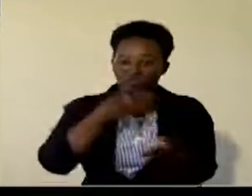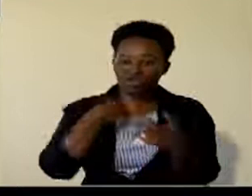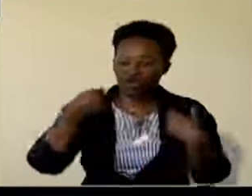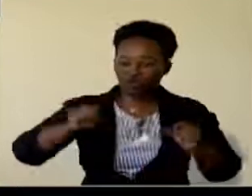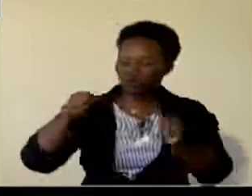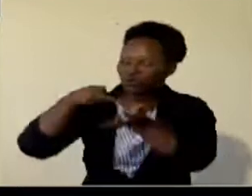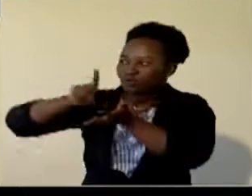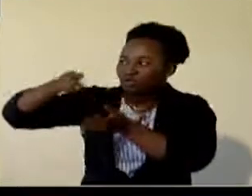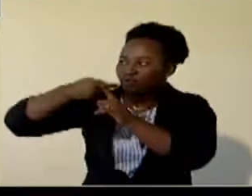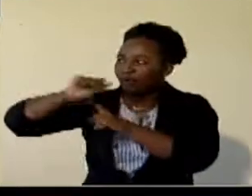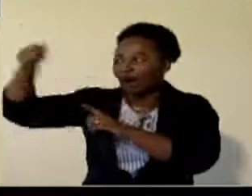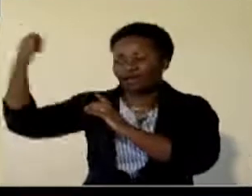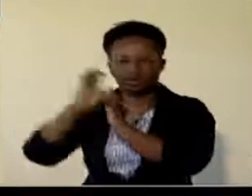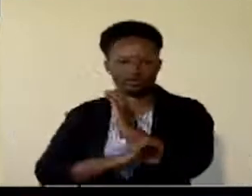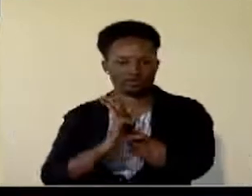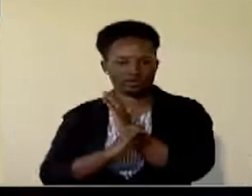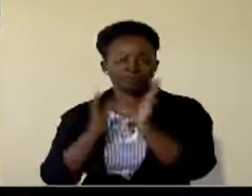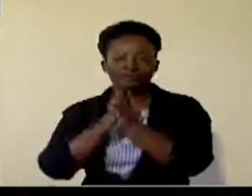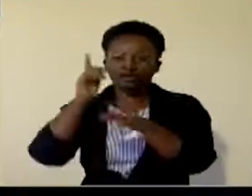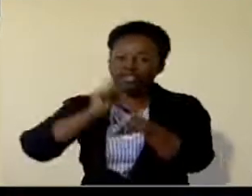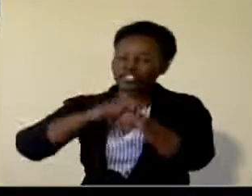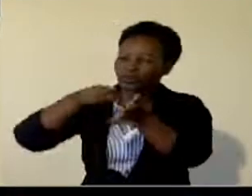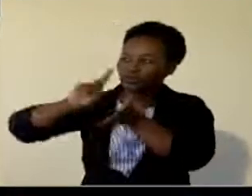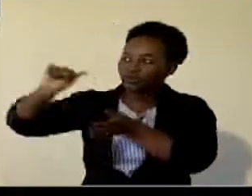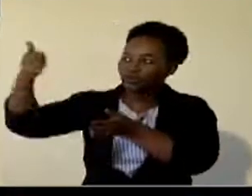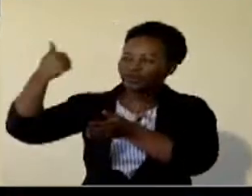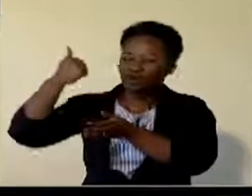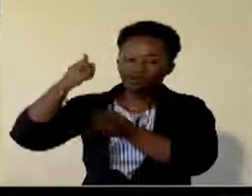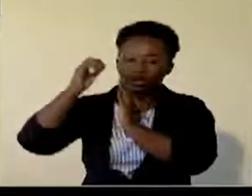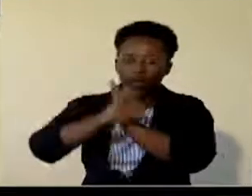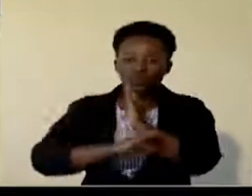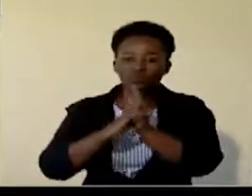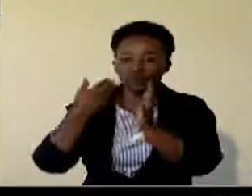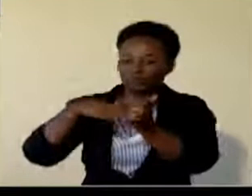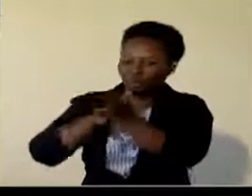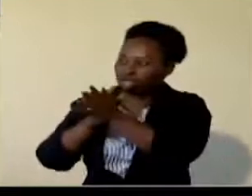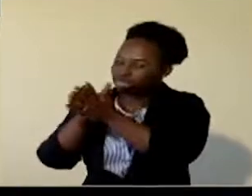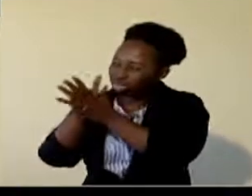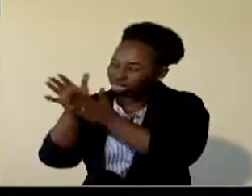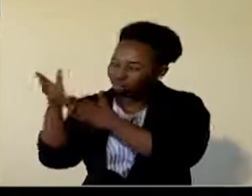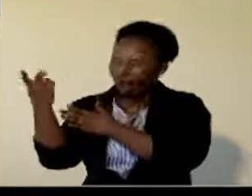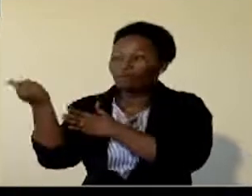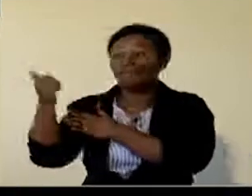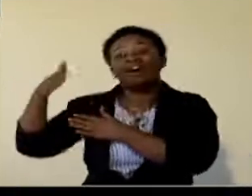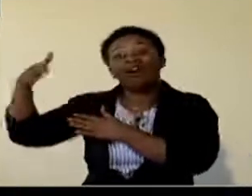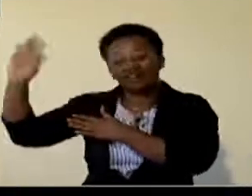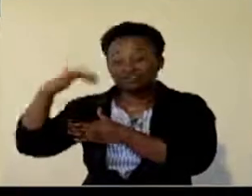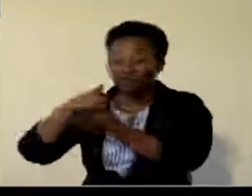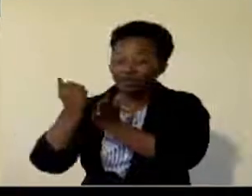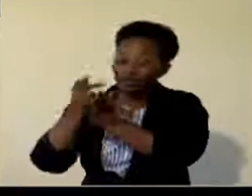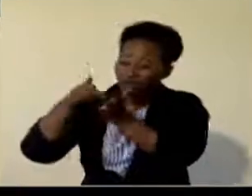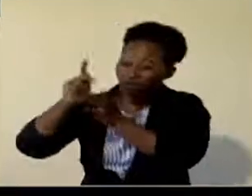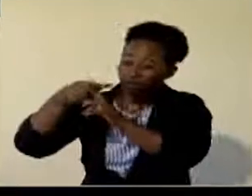from other countries. And when we buy them from other countries, we are spending money abroad because we are buying from